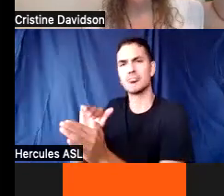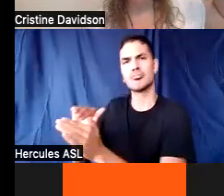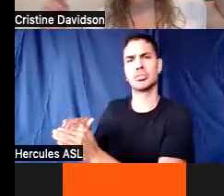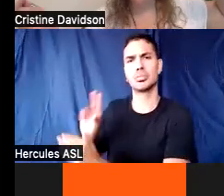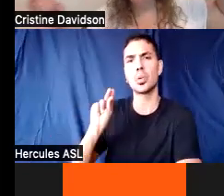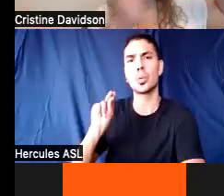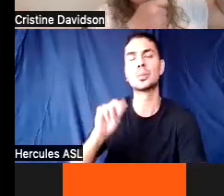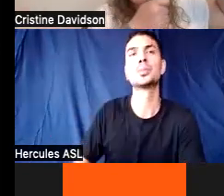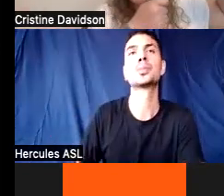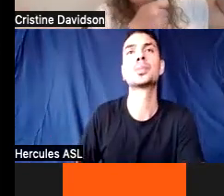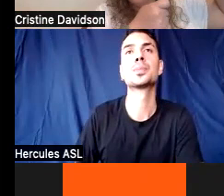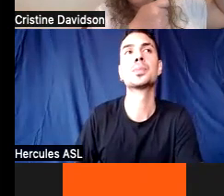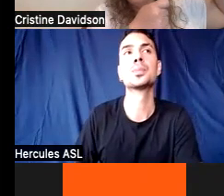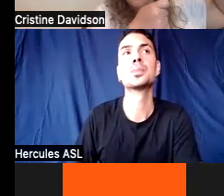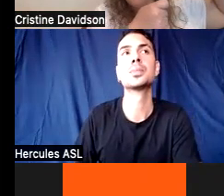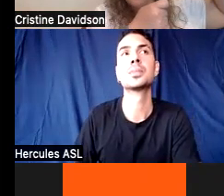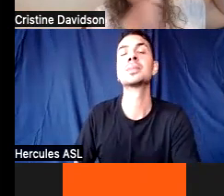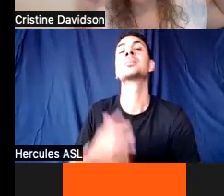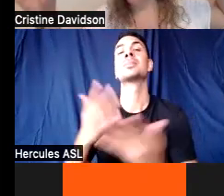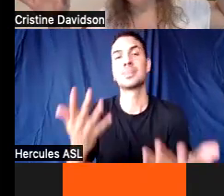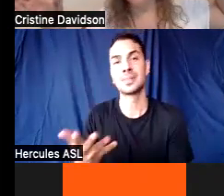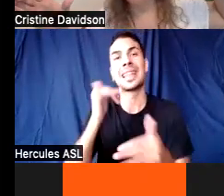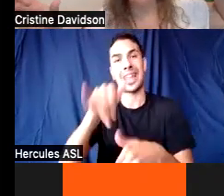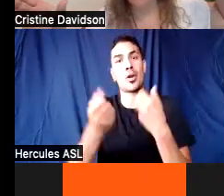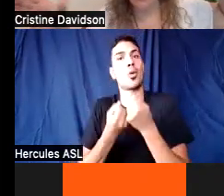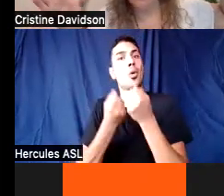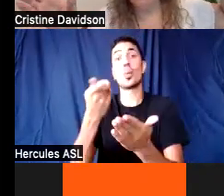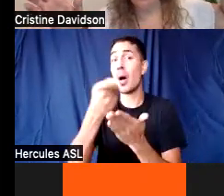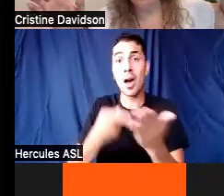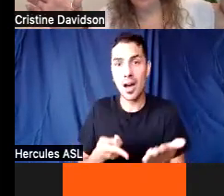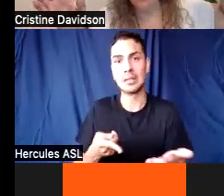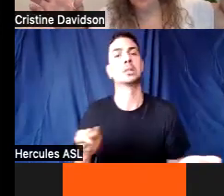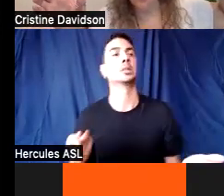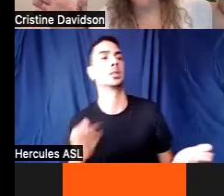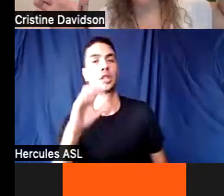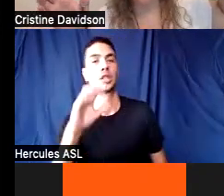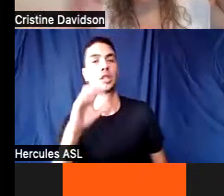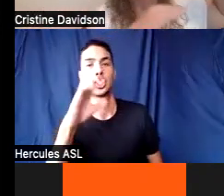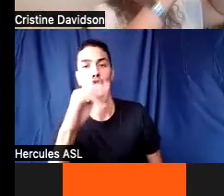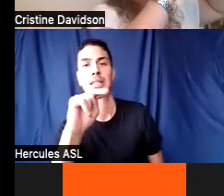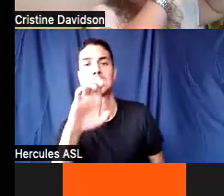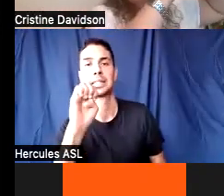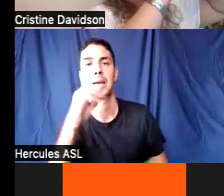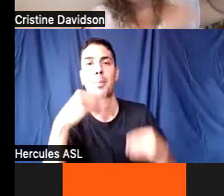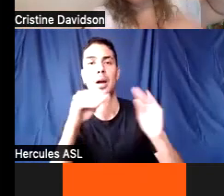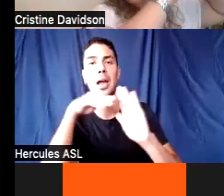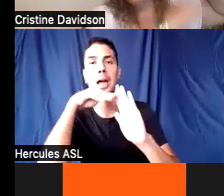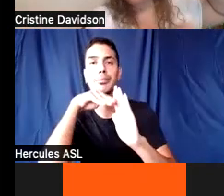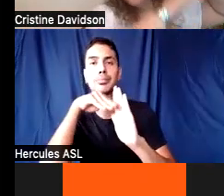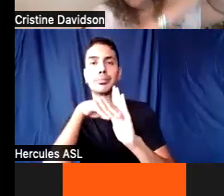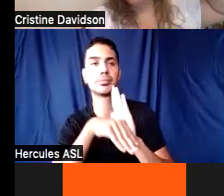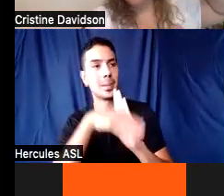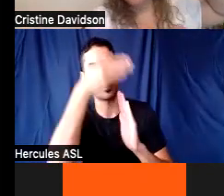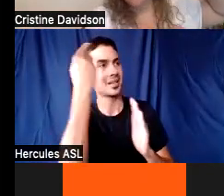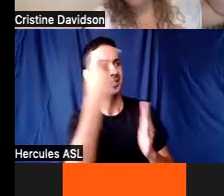money by importing this beautiful fabric that's helping these people make a living in their country, but they want to protect their